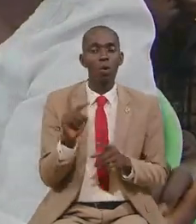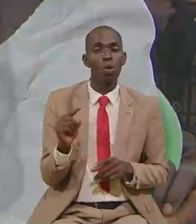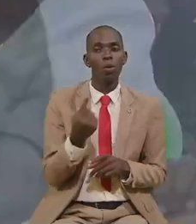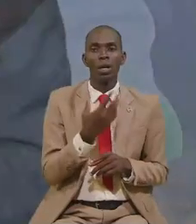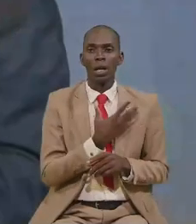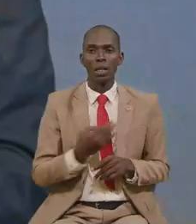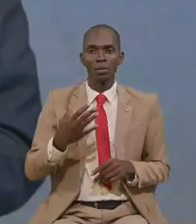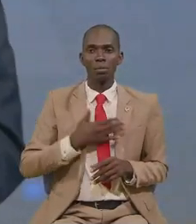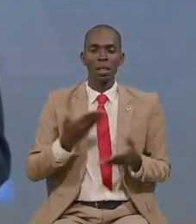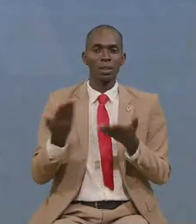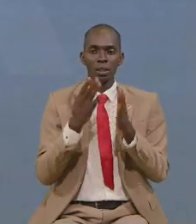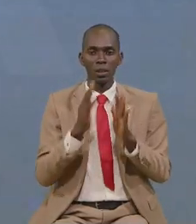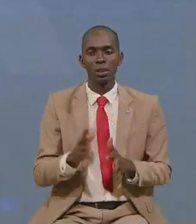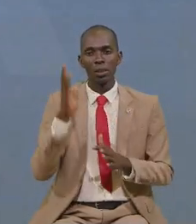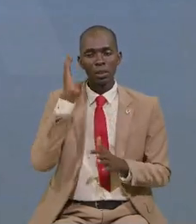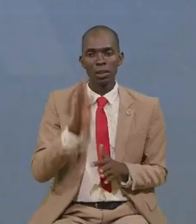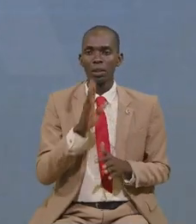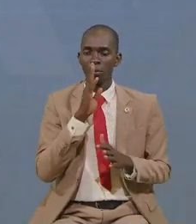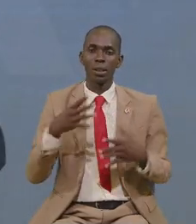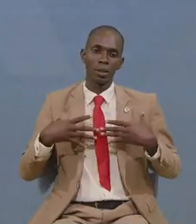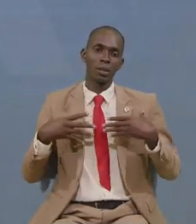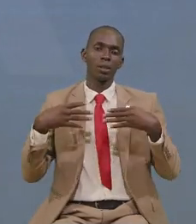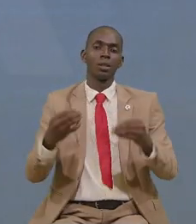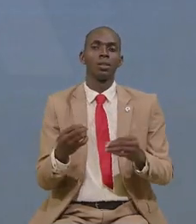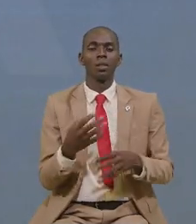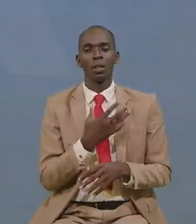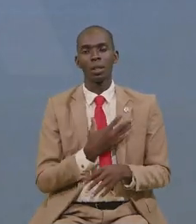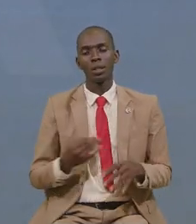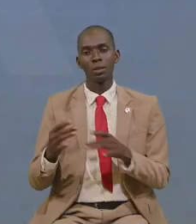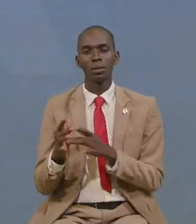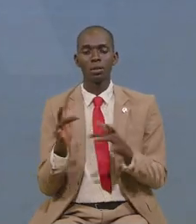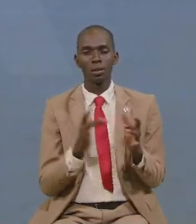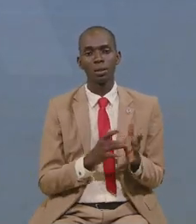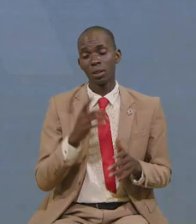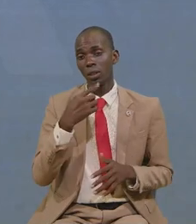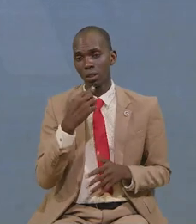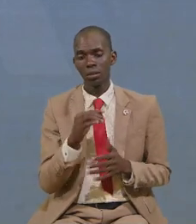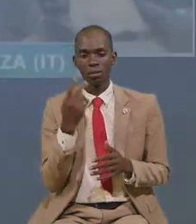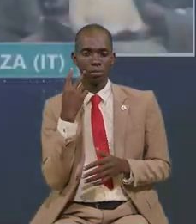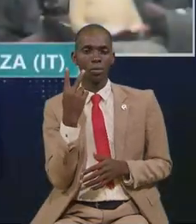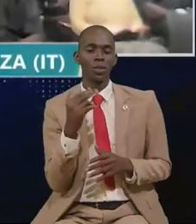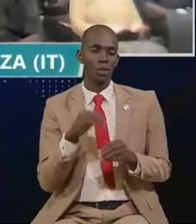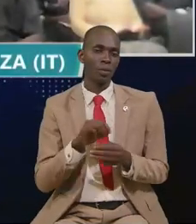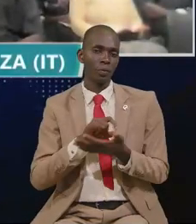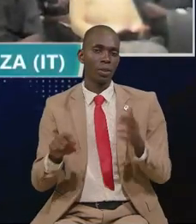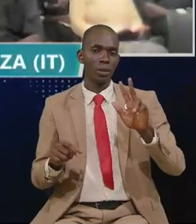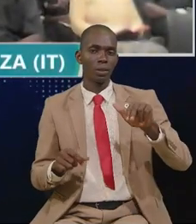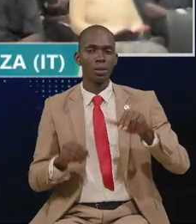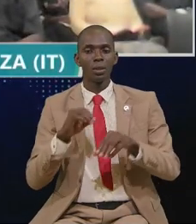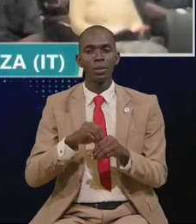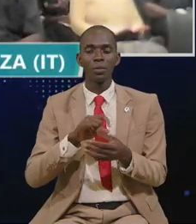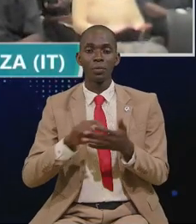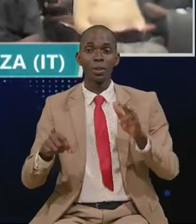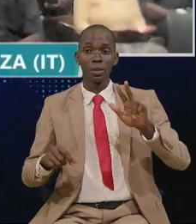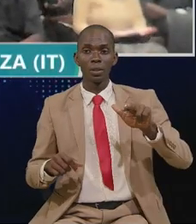servant shall be healed. And Jesus said, look at verse 13. Verse 13 now. Verse